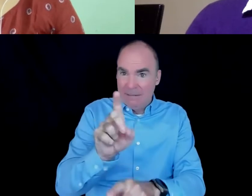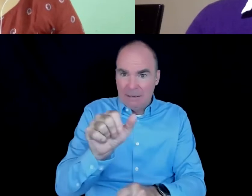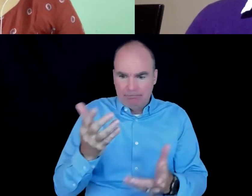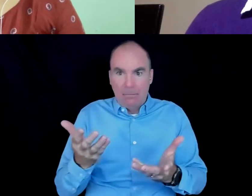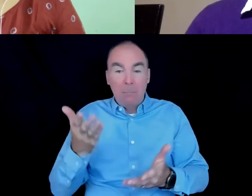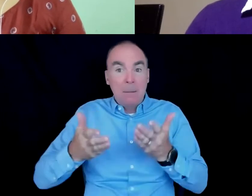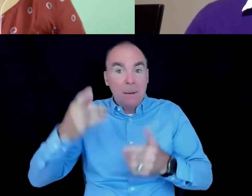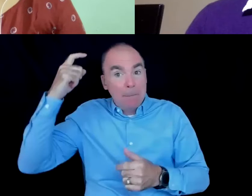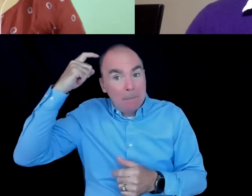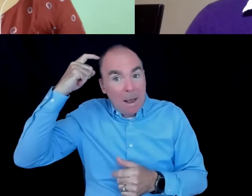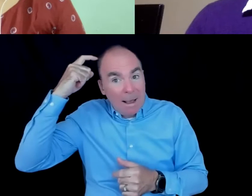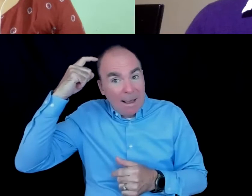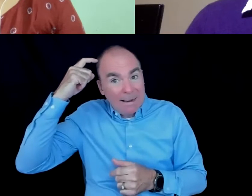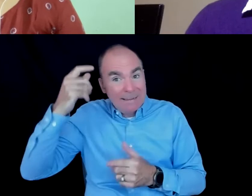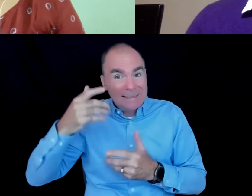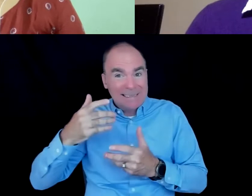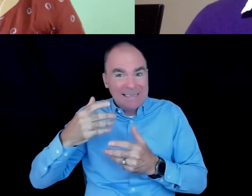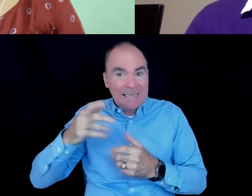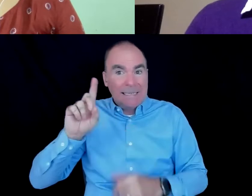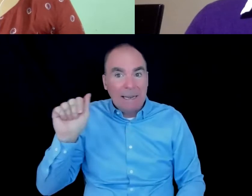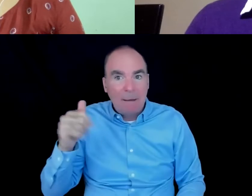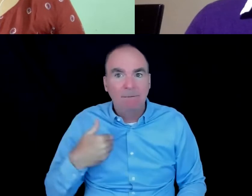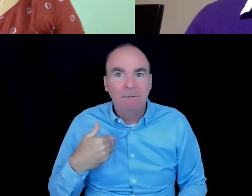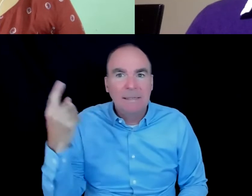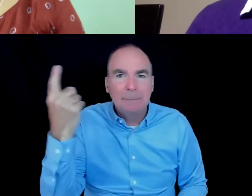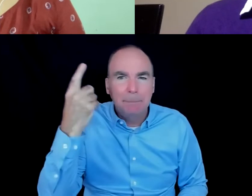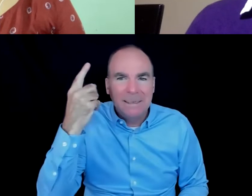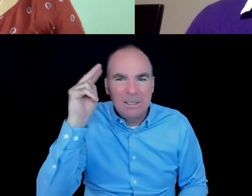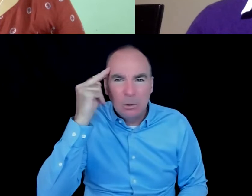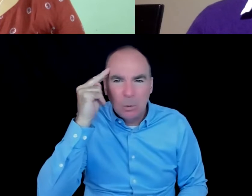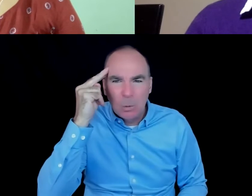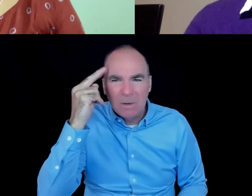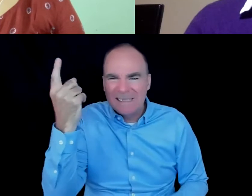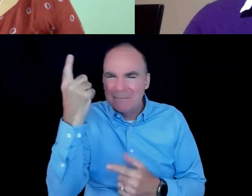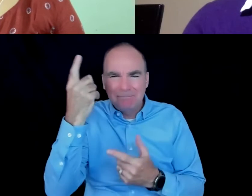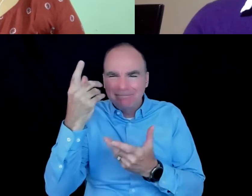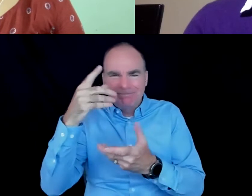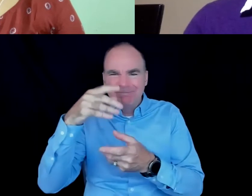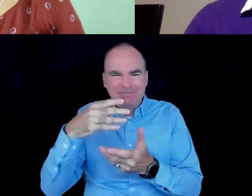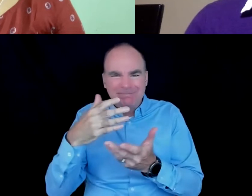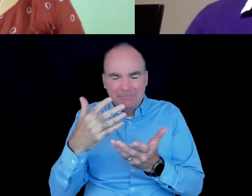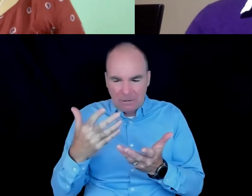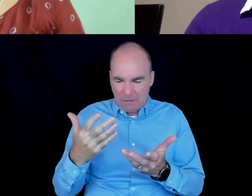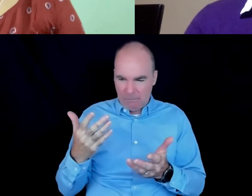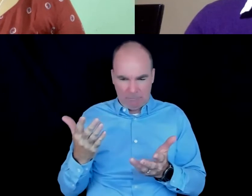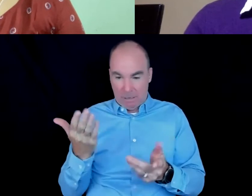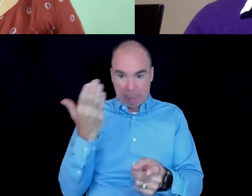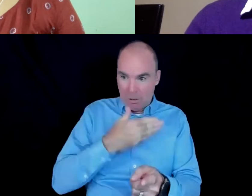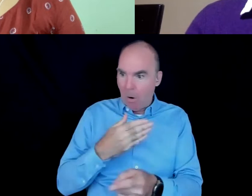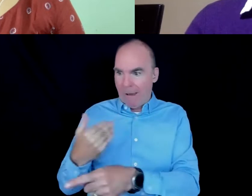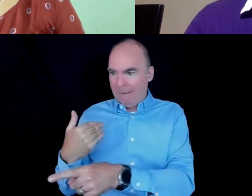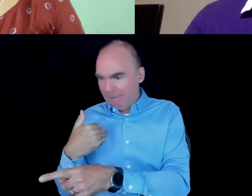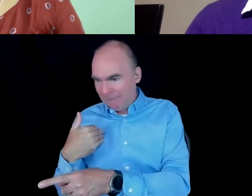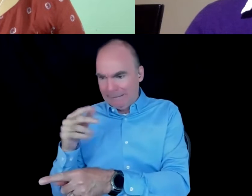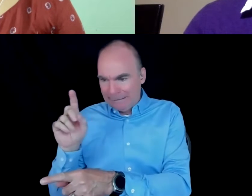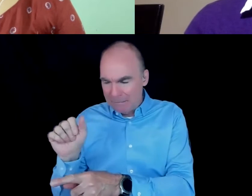neurological disability. So for us, we have to be able to create space for them to be able to participate, have the right